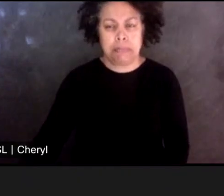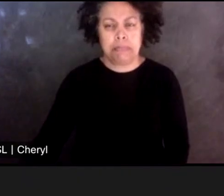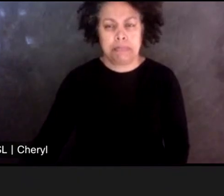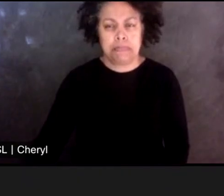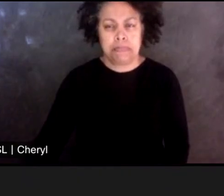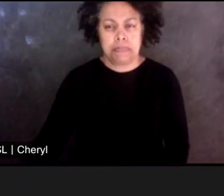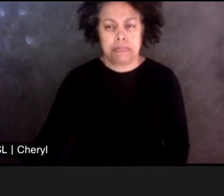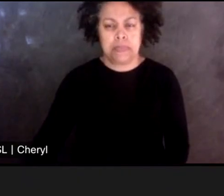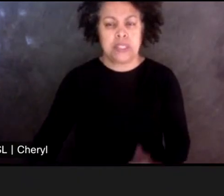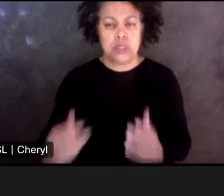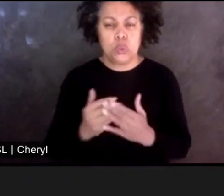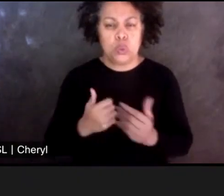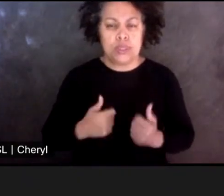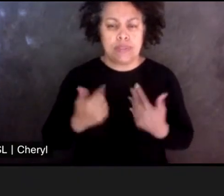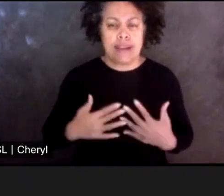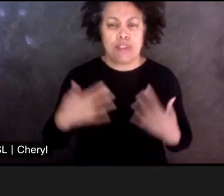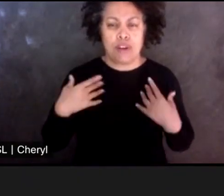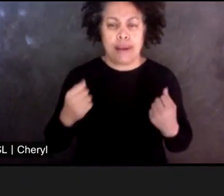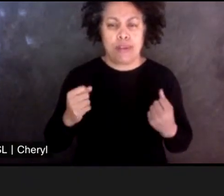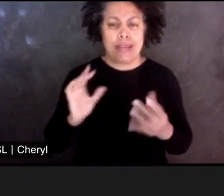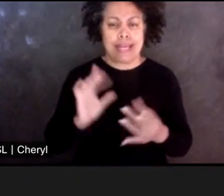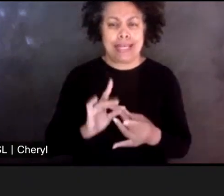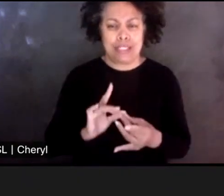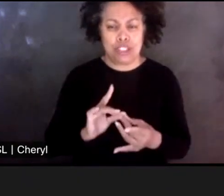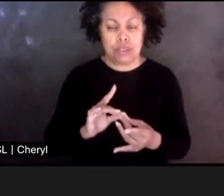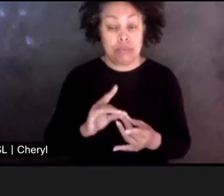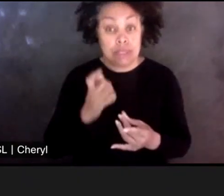website, which just went live today.